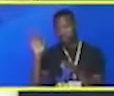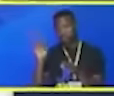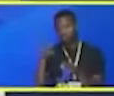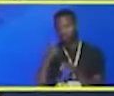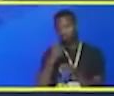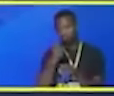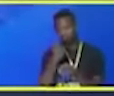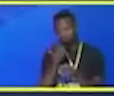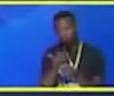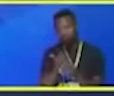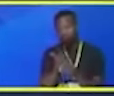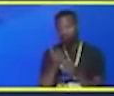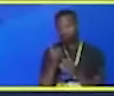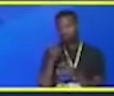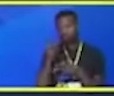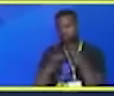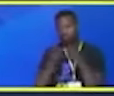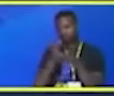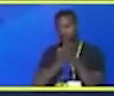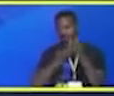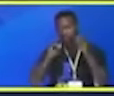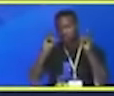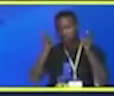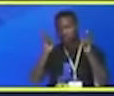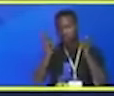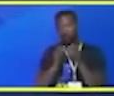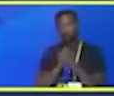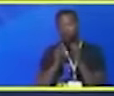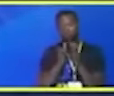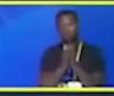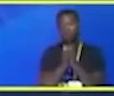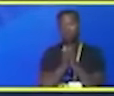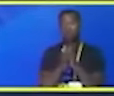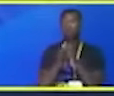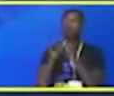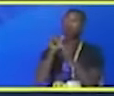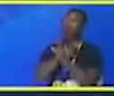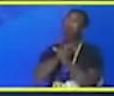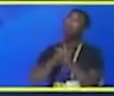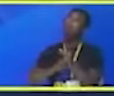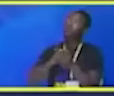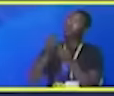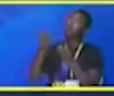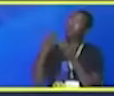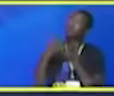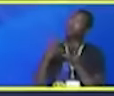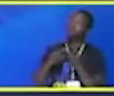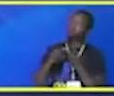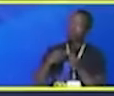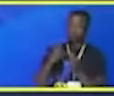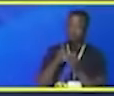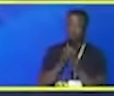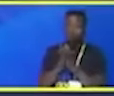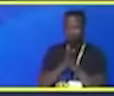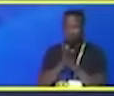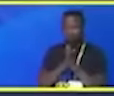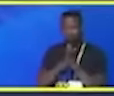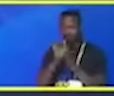just visiting this topic from an angle that the Lord placed upon my heart. It's been my passion, not